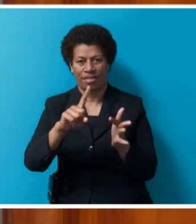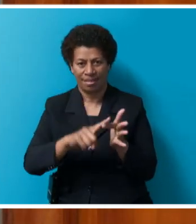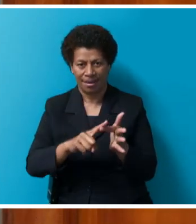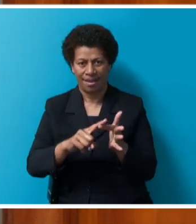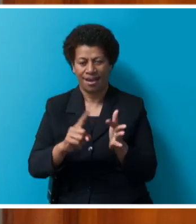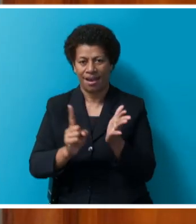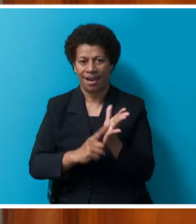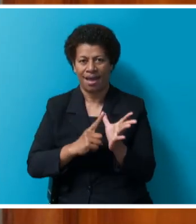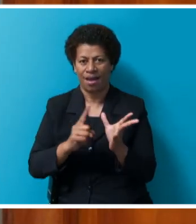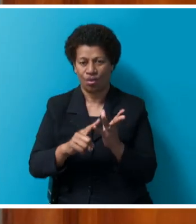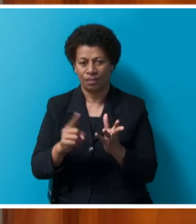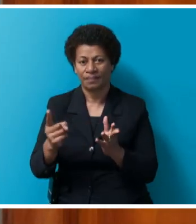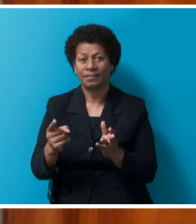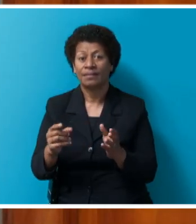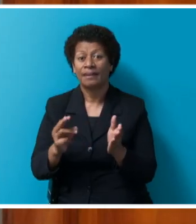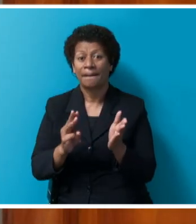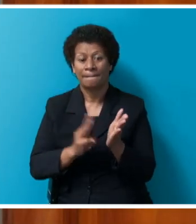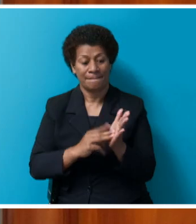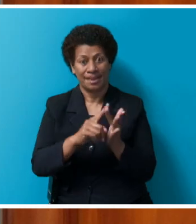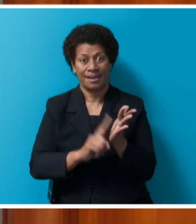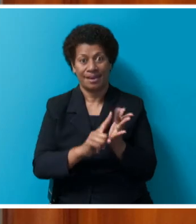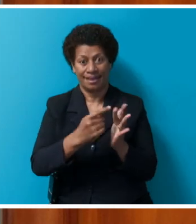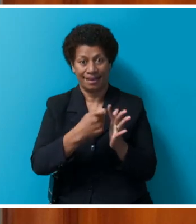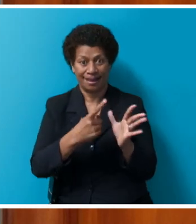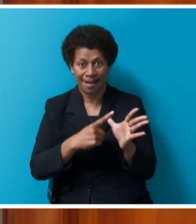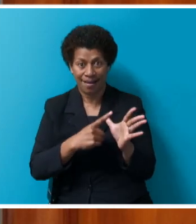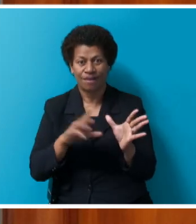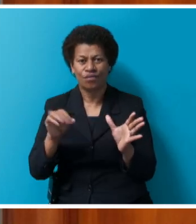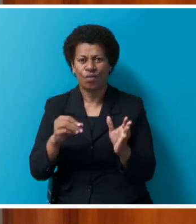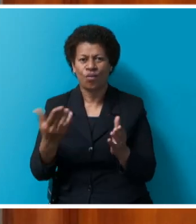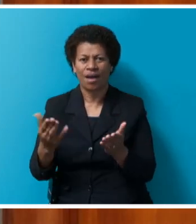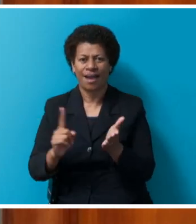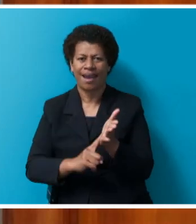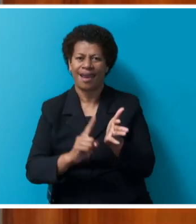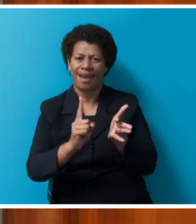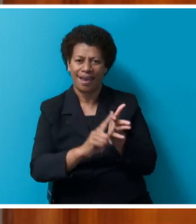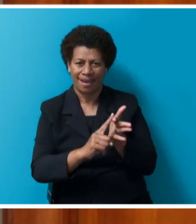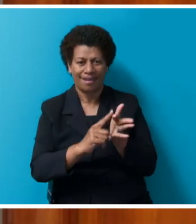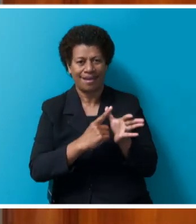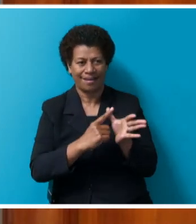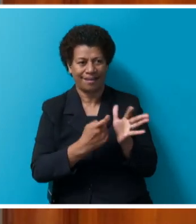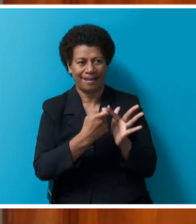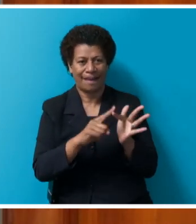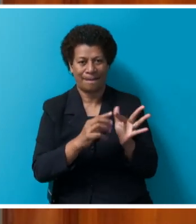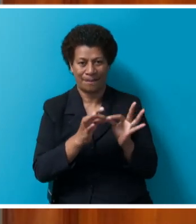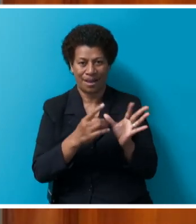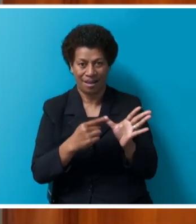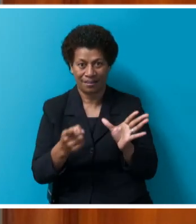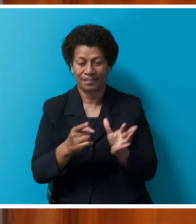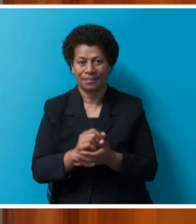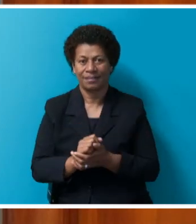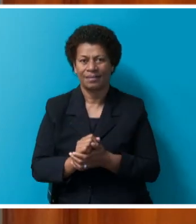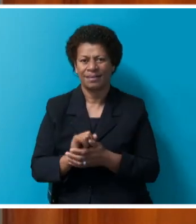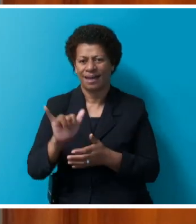Milika Koroi, was from Vakano in Lakemba. So I took the opportunity to present my mboka to the Yavusa Tapu